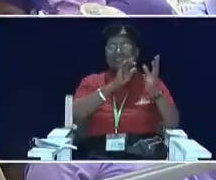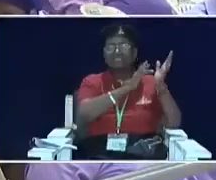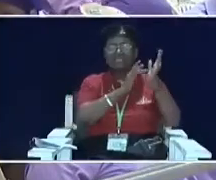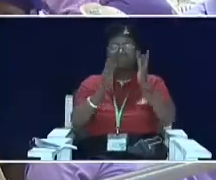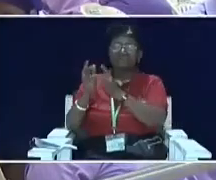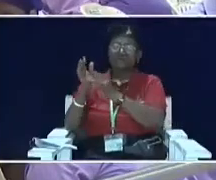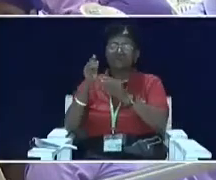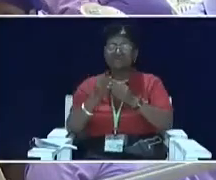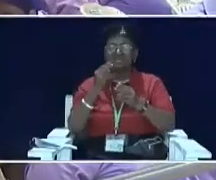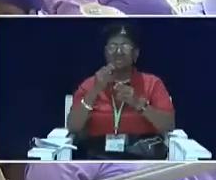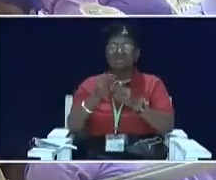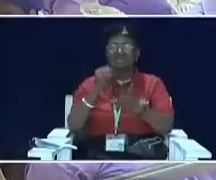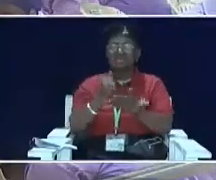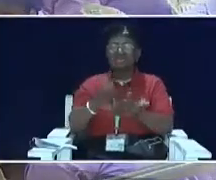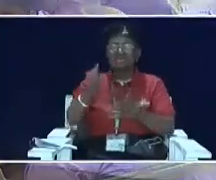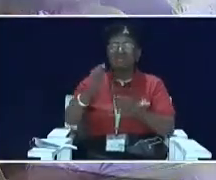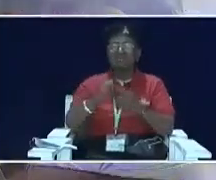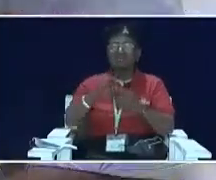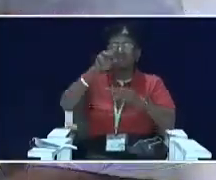Tonight, Holy Spirit,